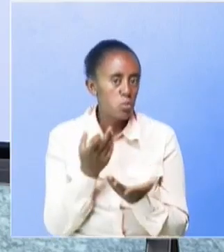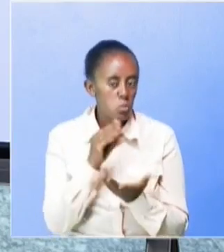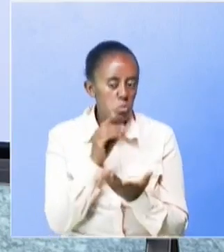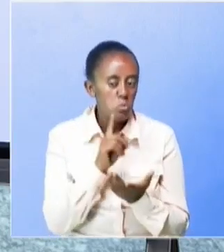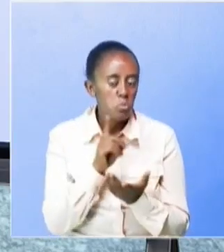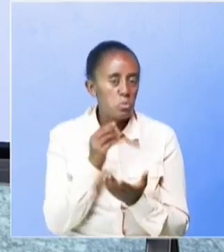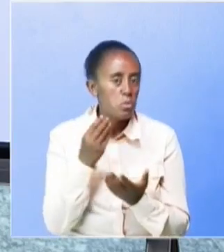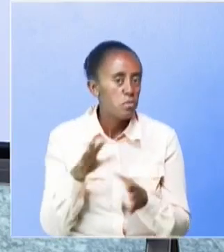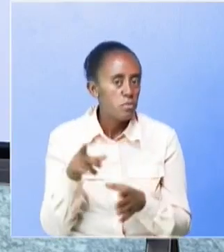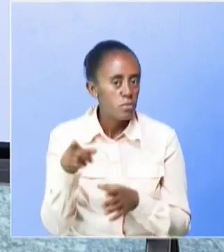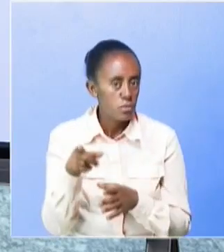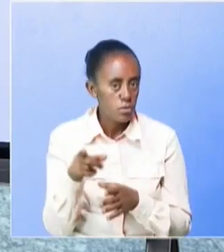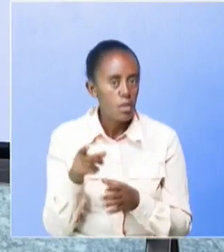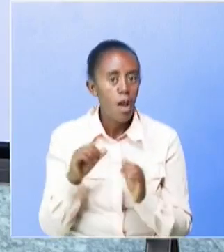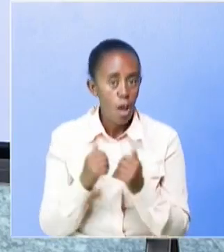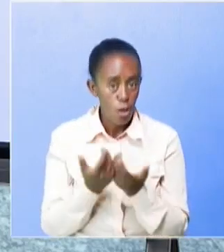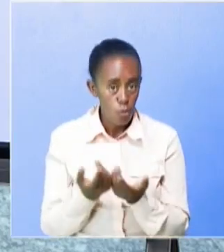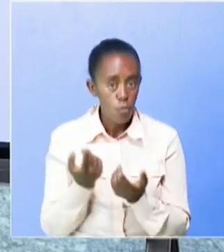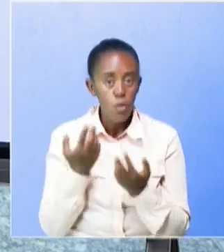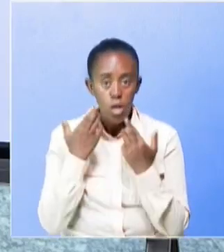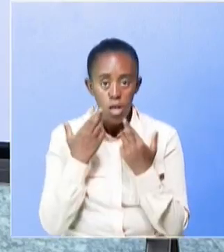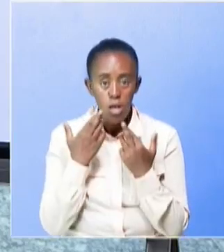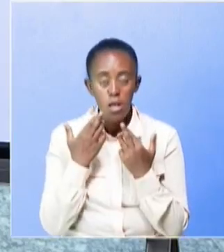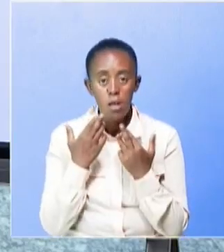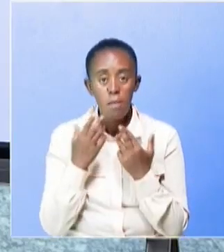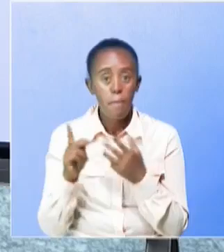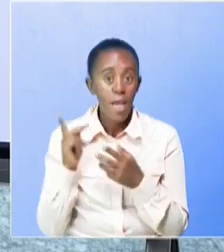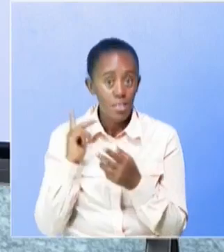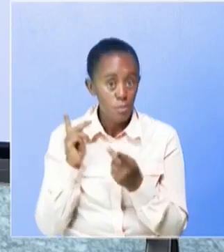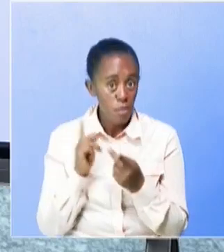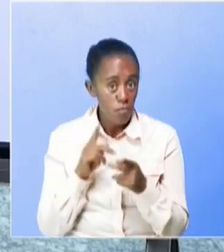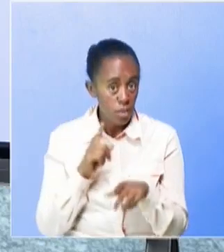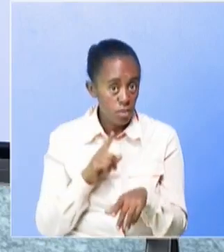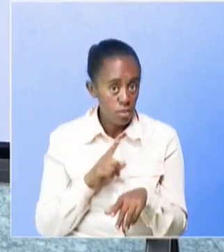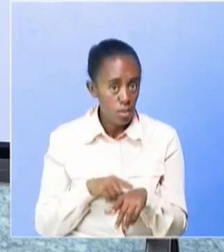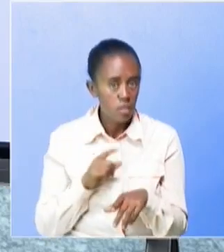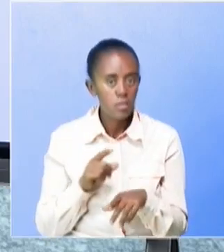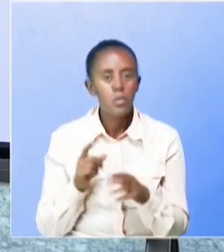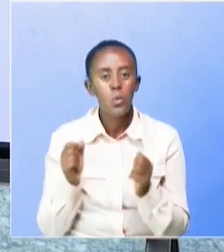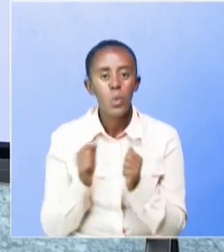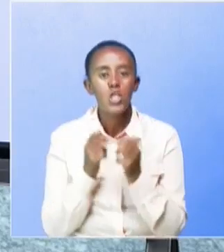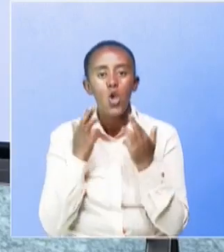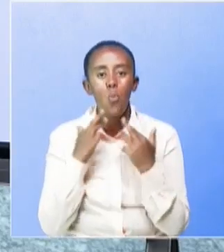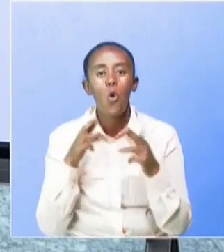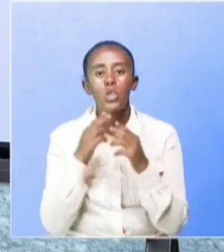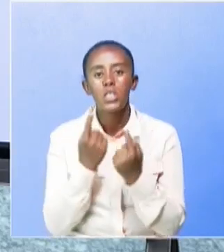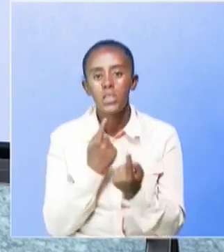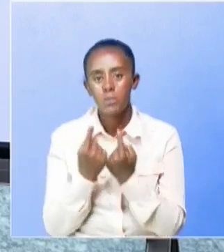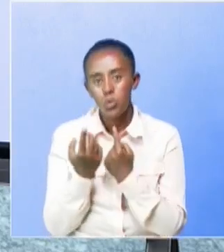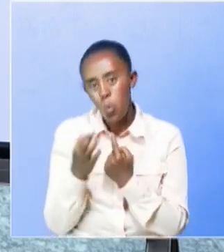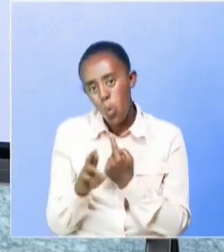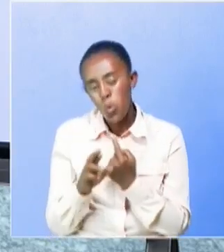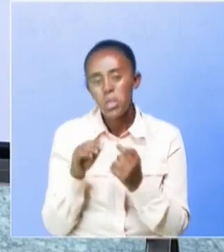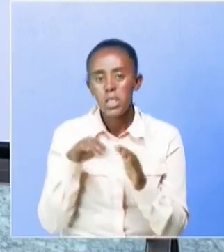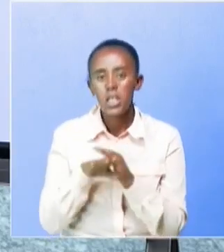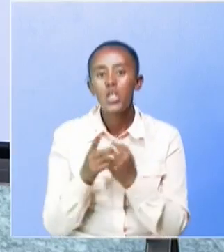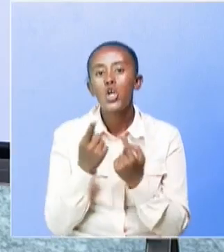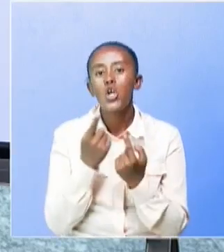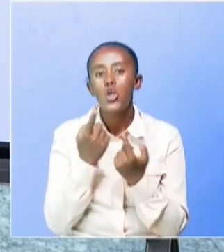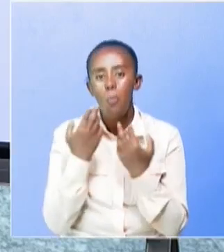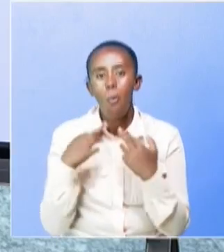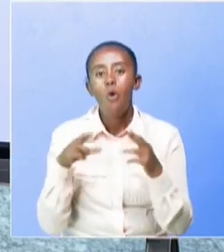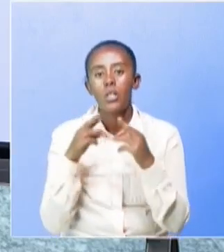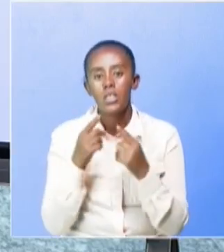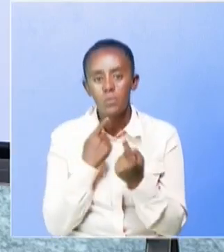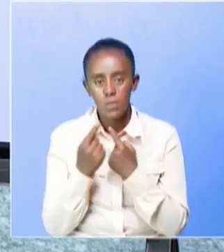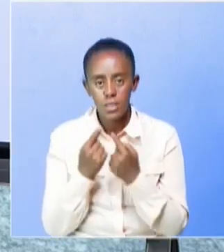So that is how we use past perfect with reporting speech or in reporting speech.